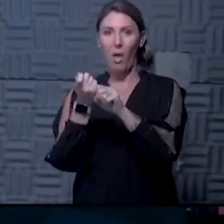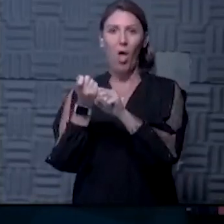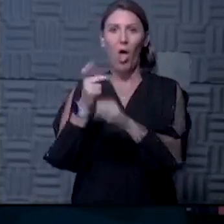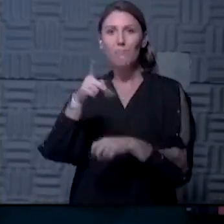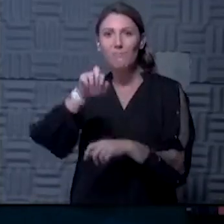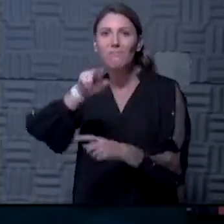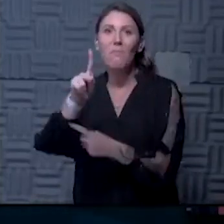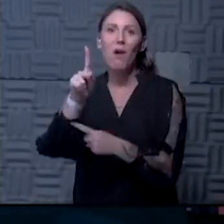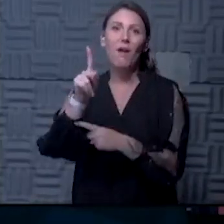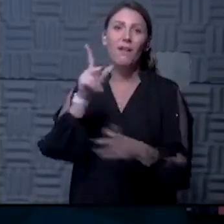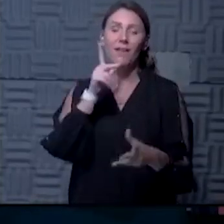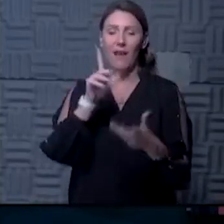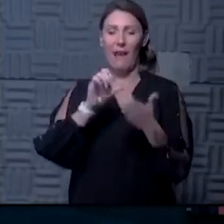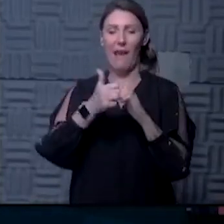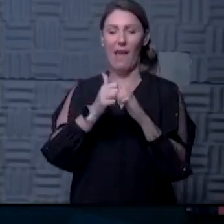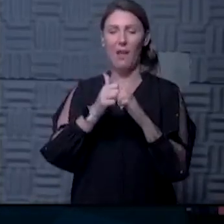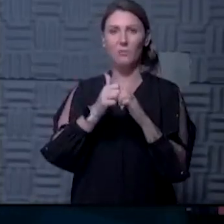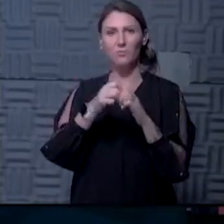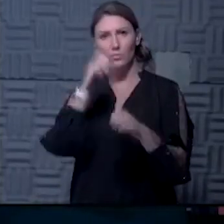how to keep safe.